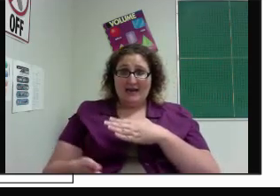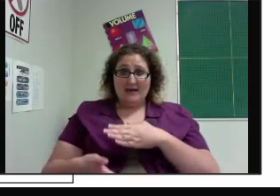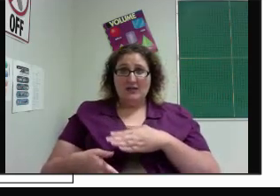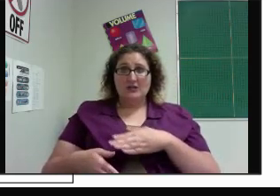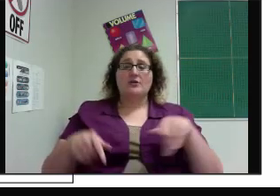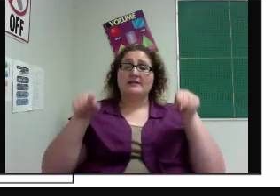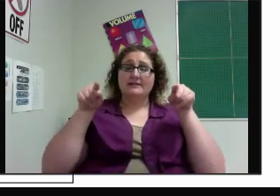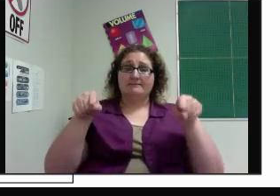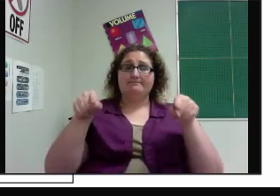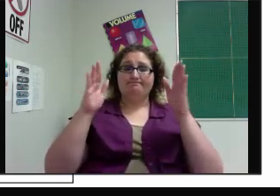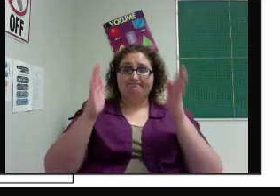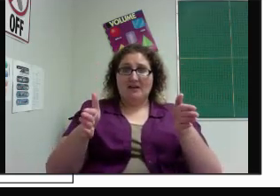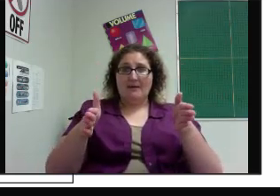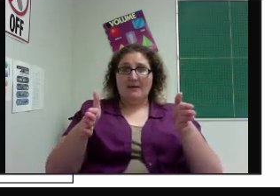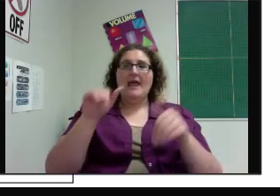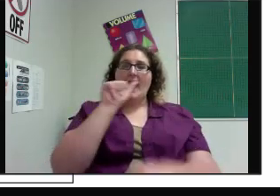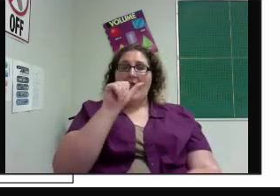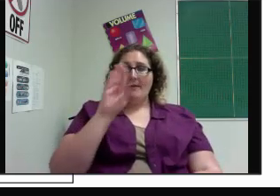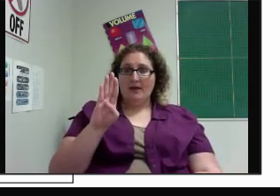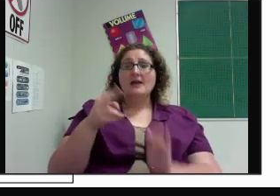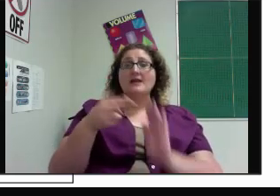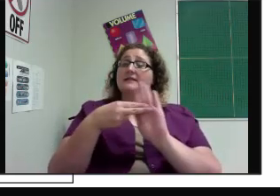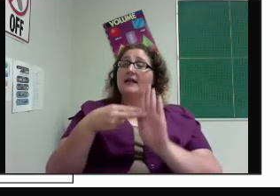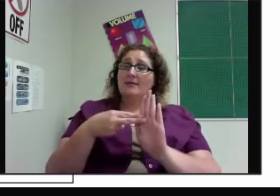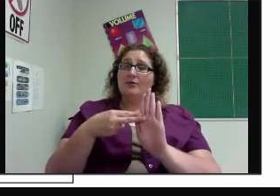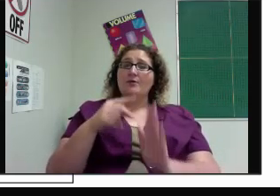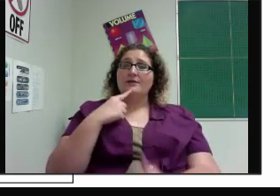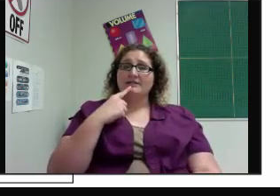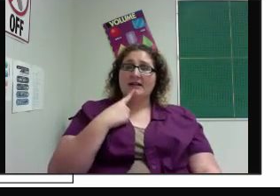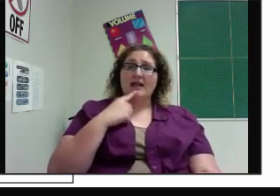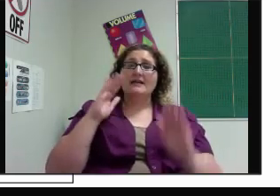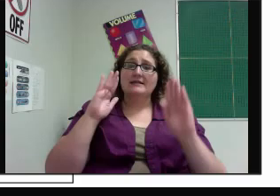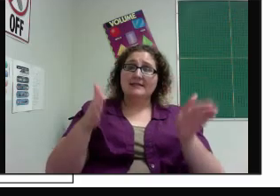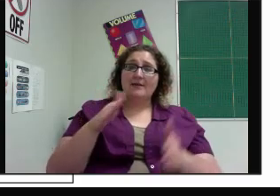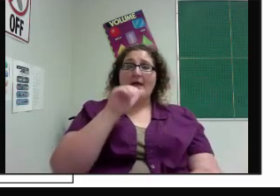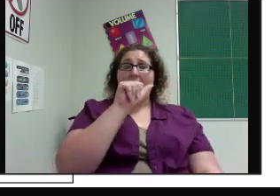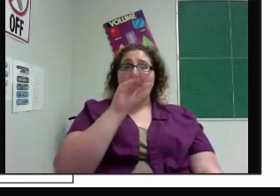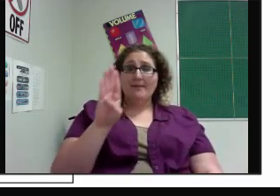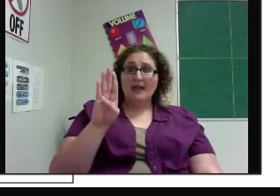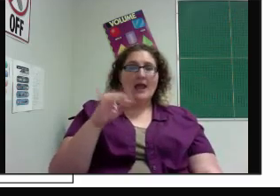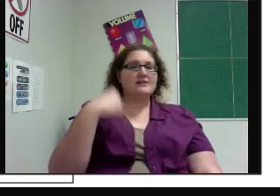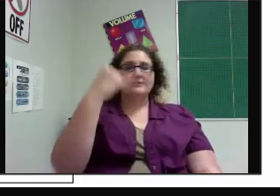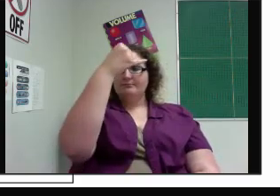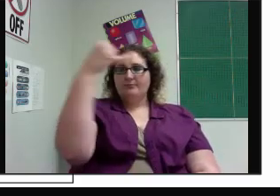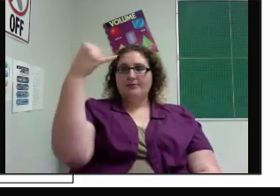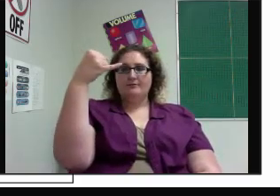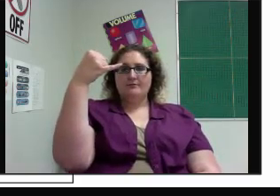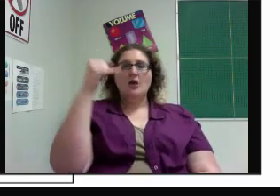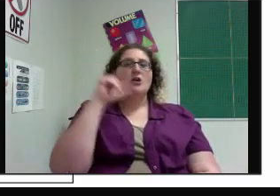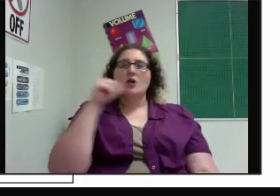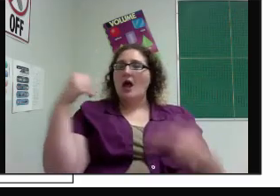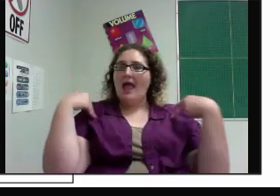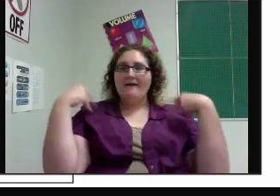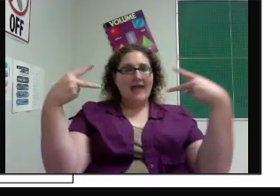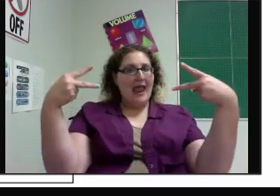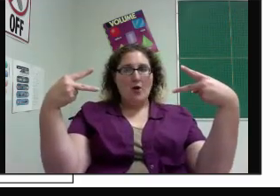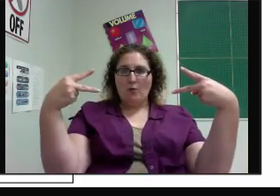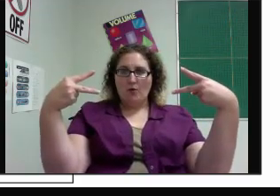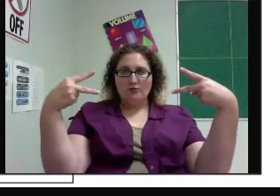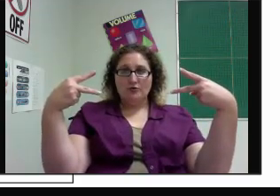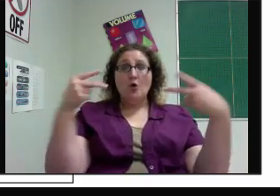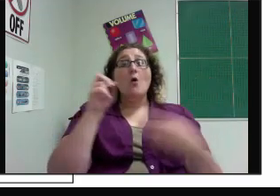be segment AB. And to label this, we would say that it's segment AB, and notice we just draw a segment on top and we don't include the